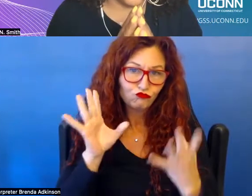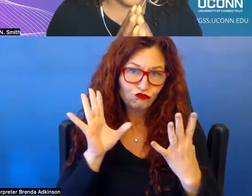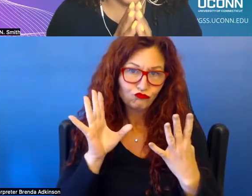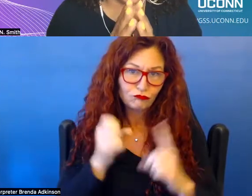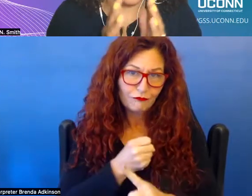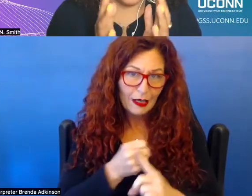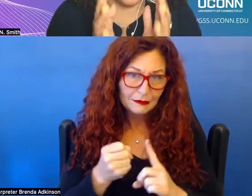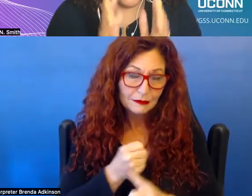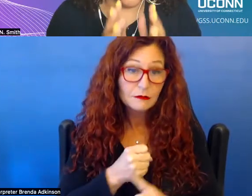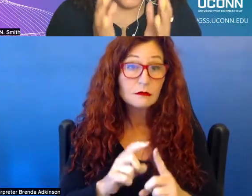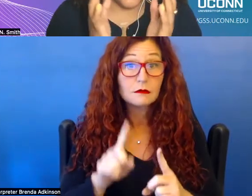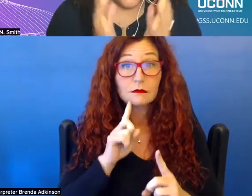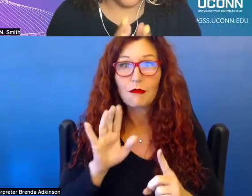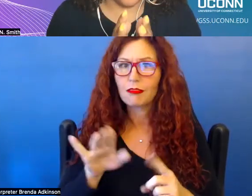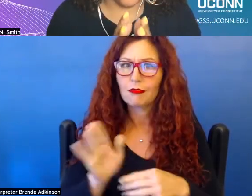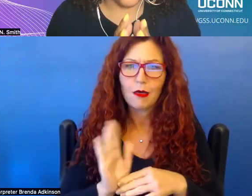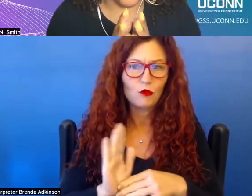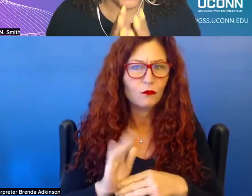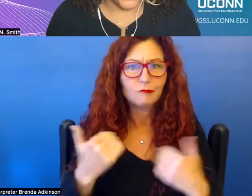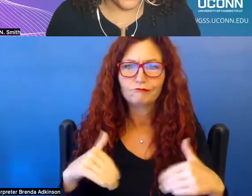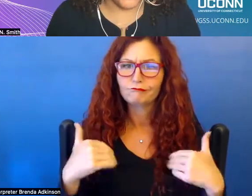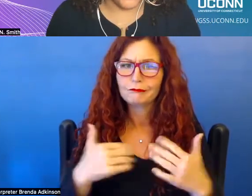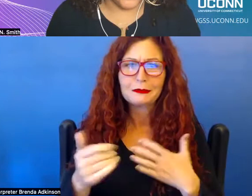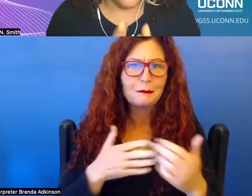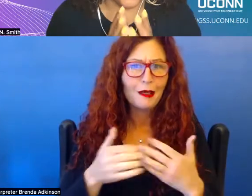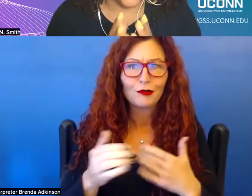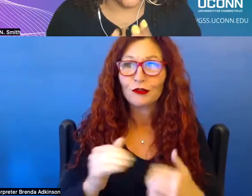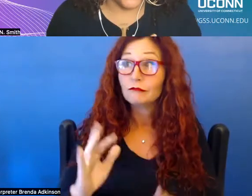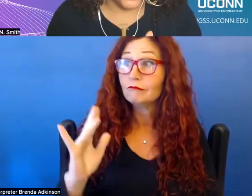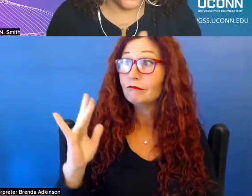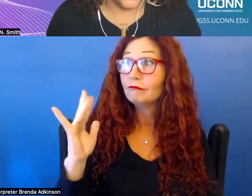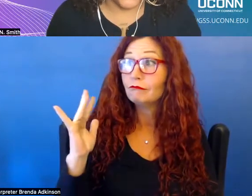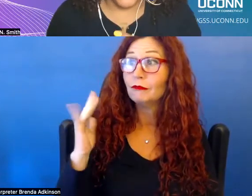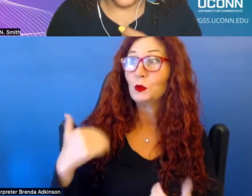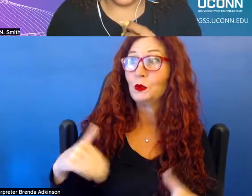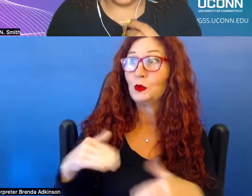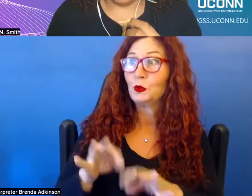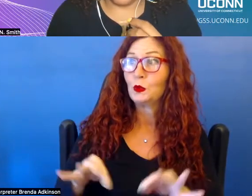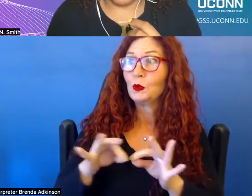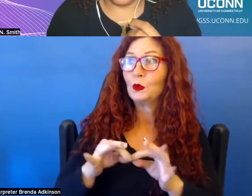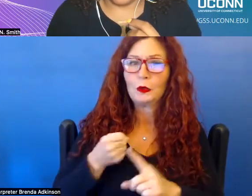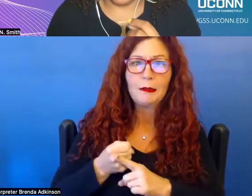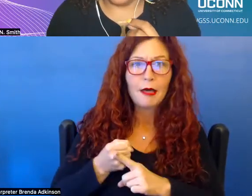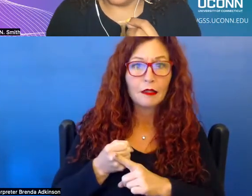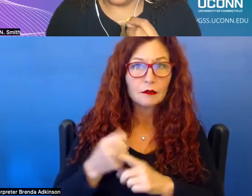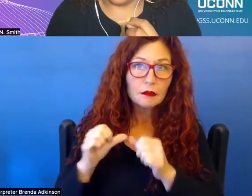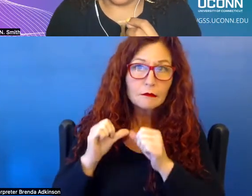that stands the test of time. So I thank you for creating it and having the courage to do it, having